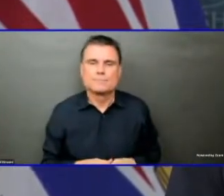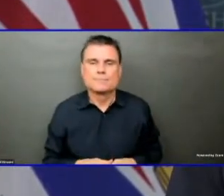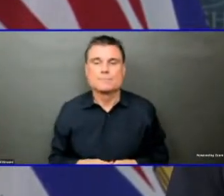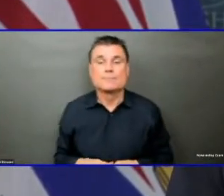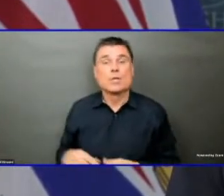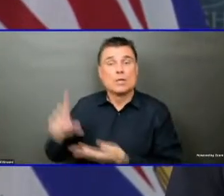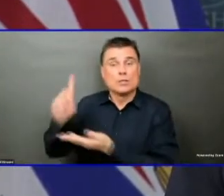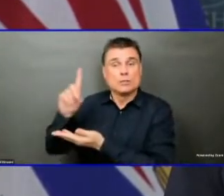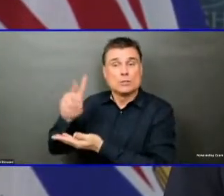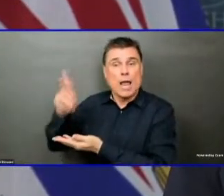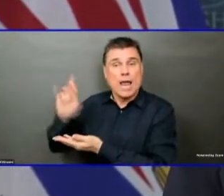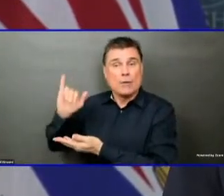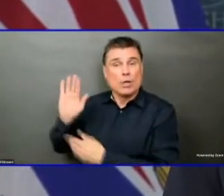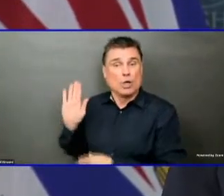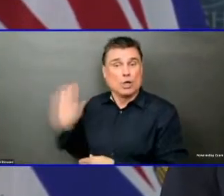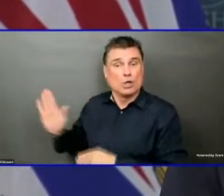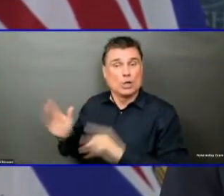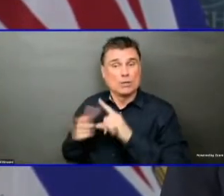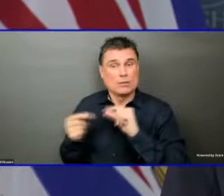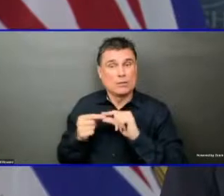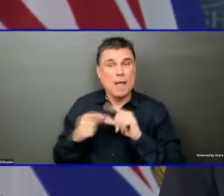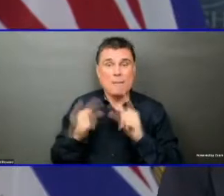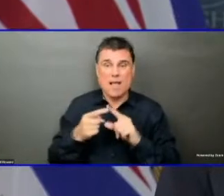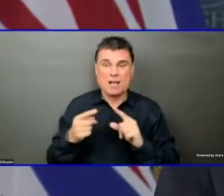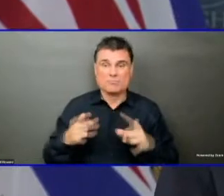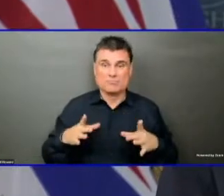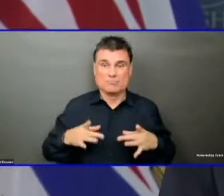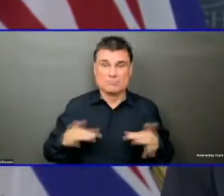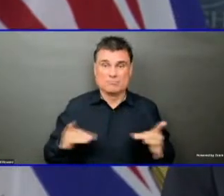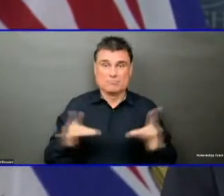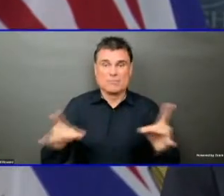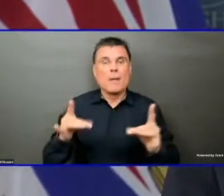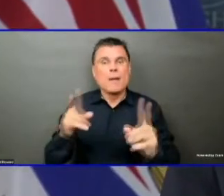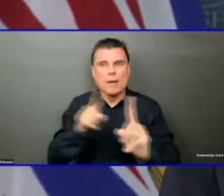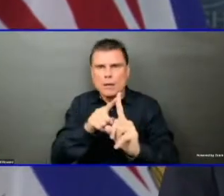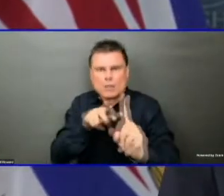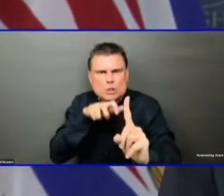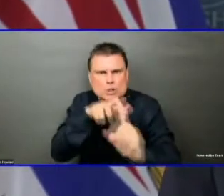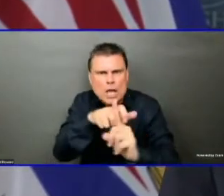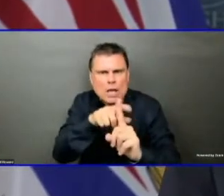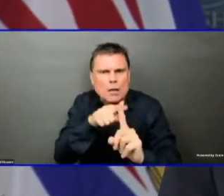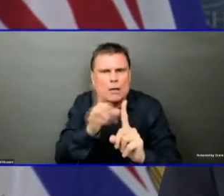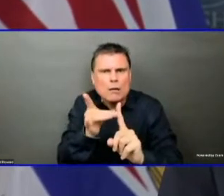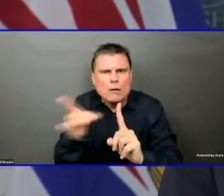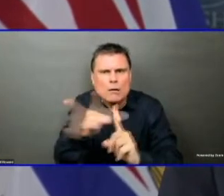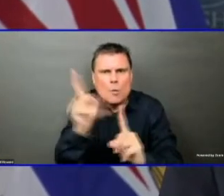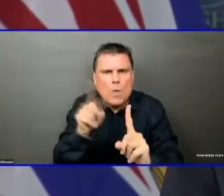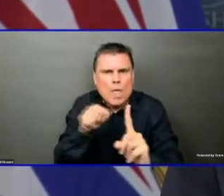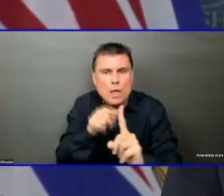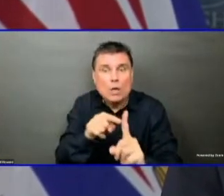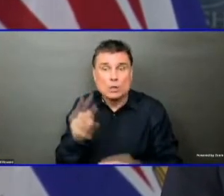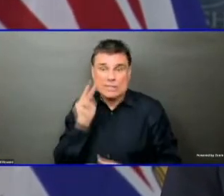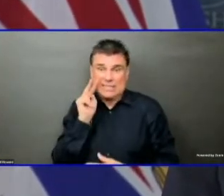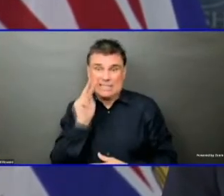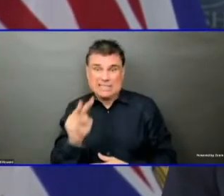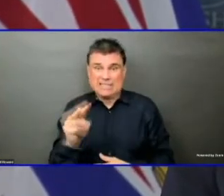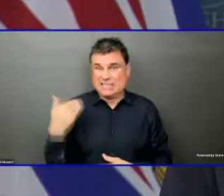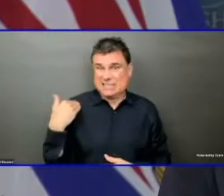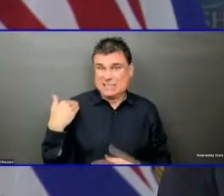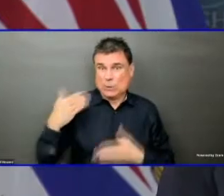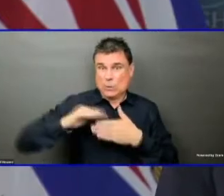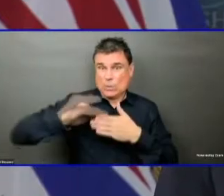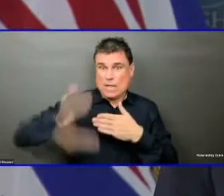think that already last weekend you saw 61 inspections by WorkSafe BC,